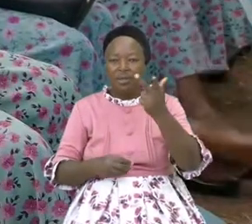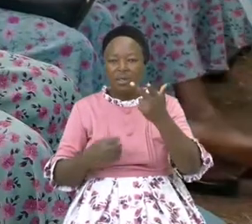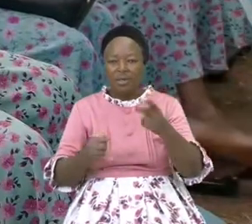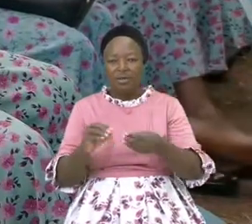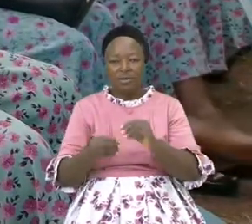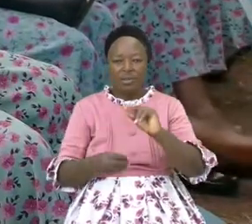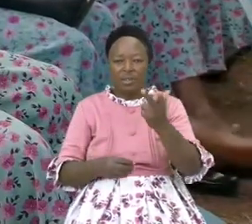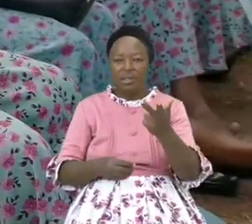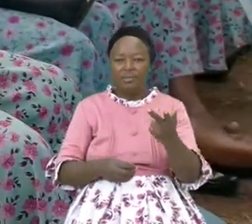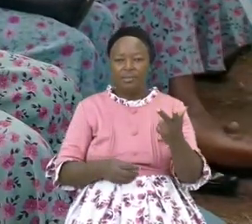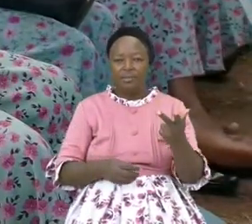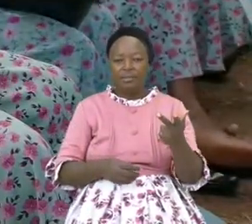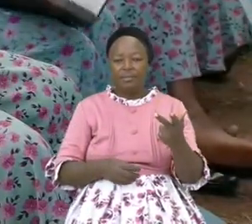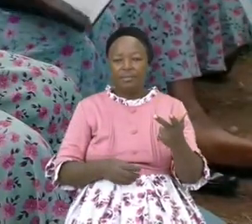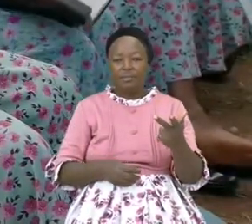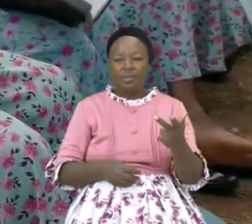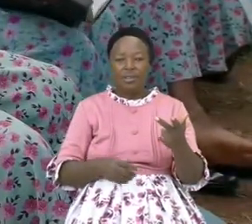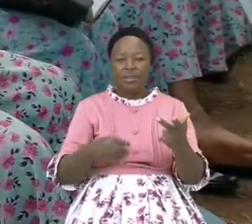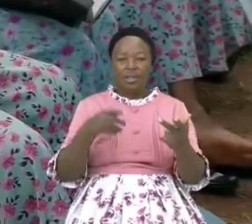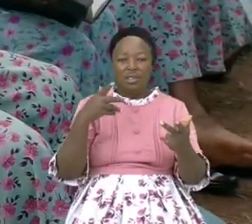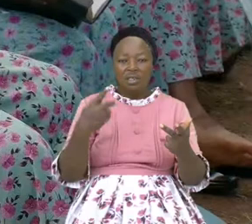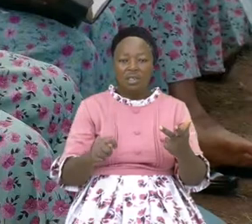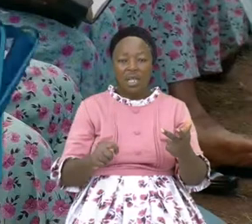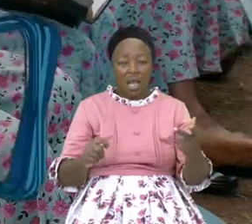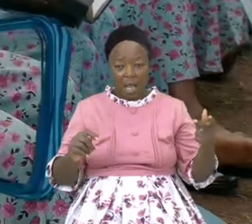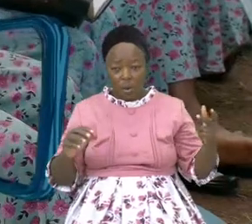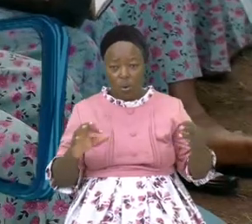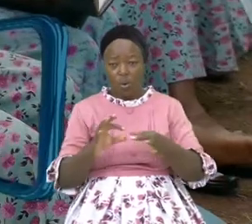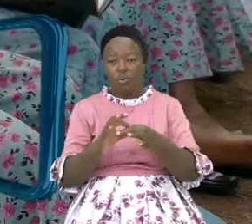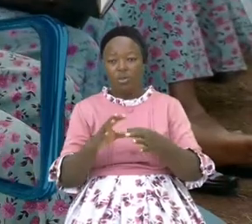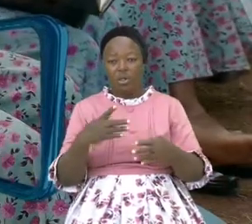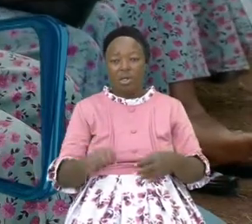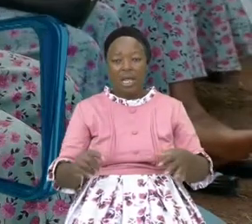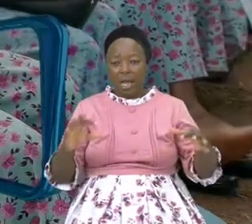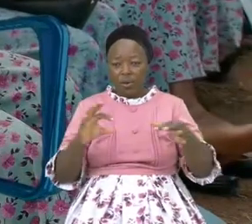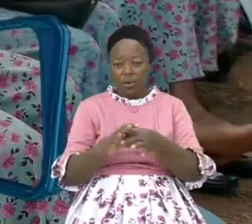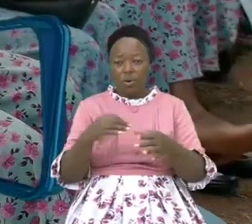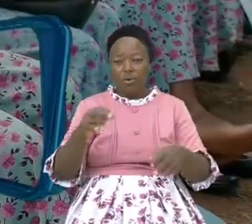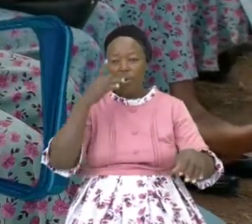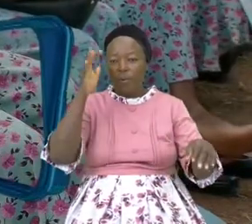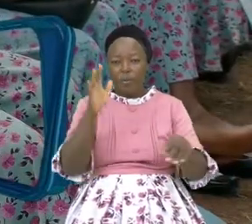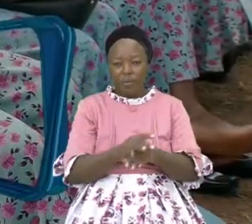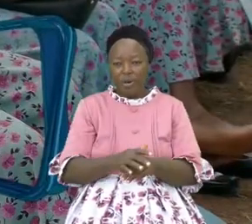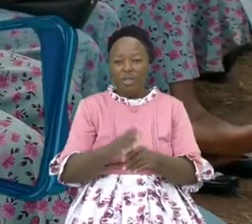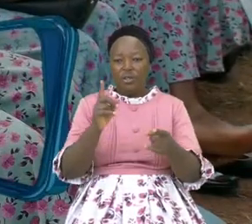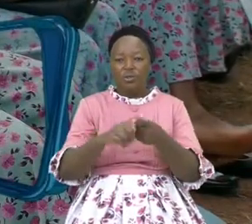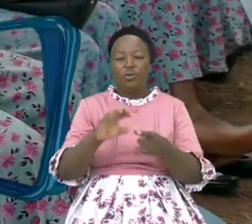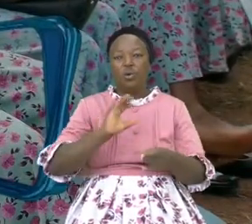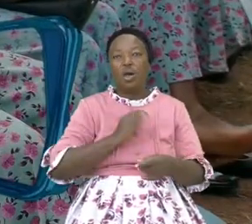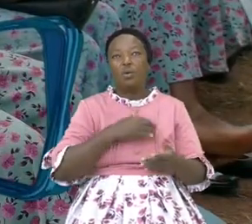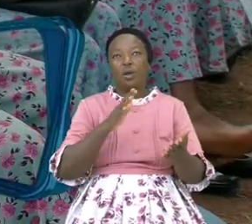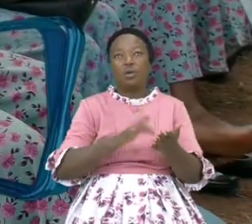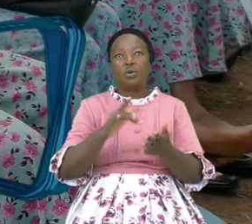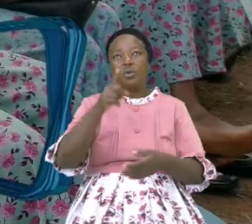Number three, the accord. The accord of praise to our